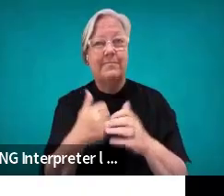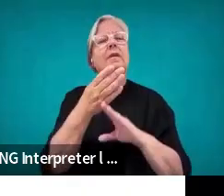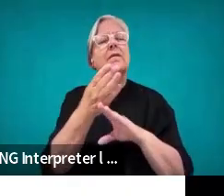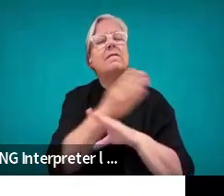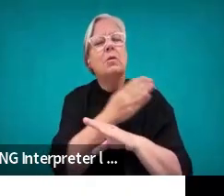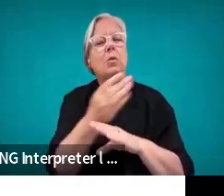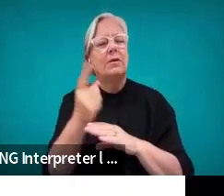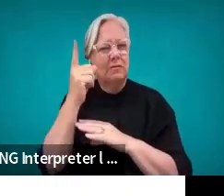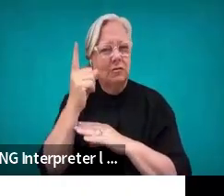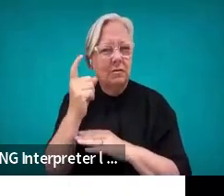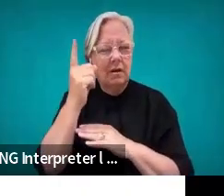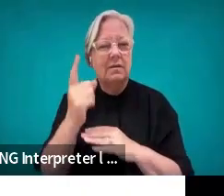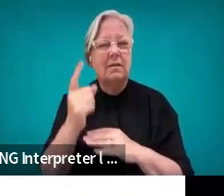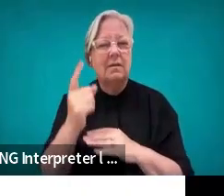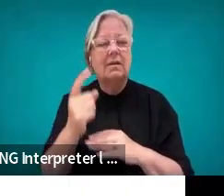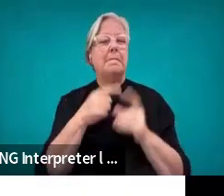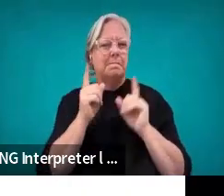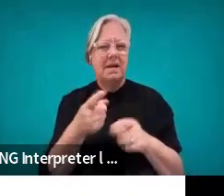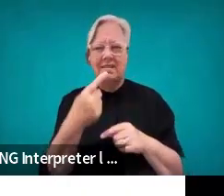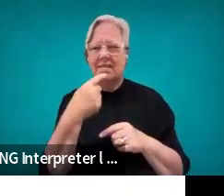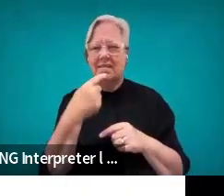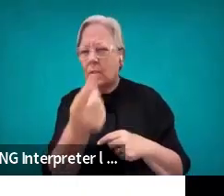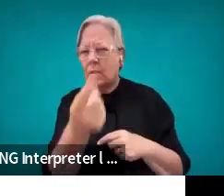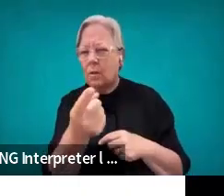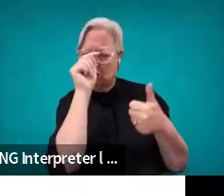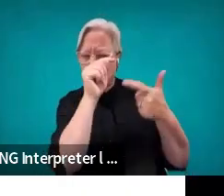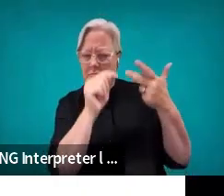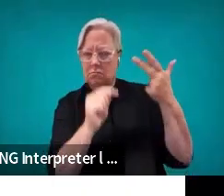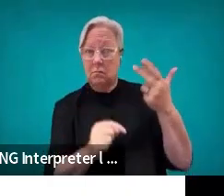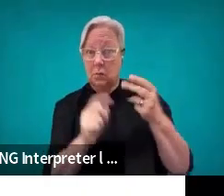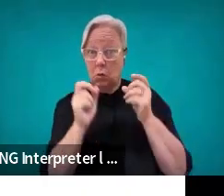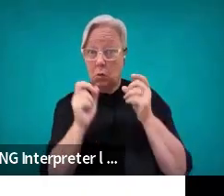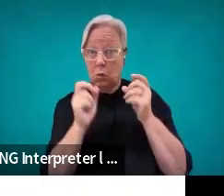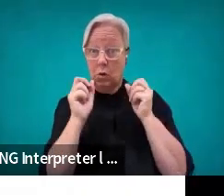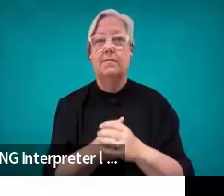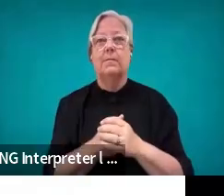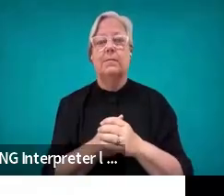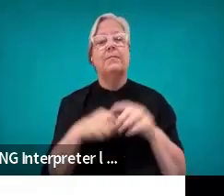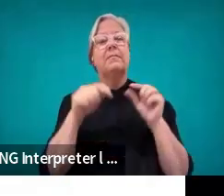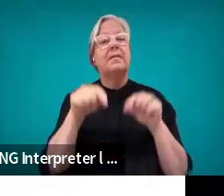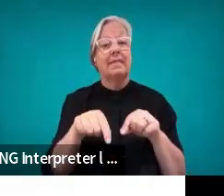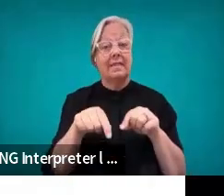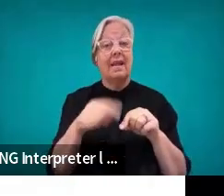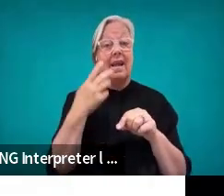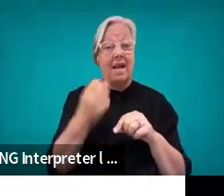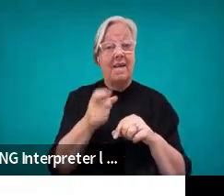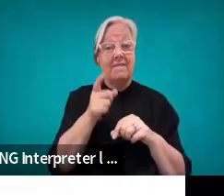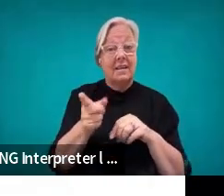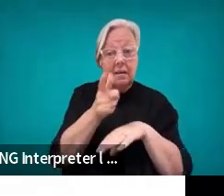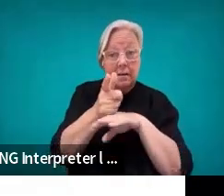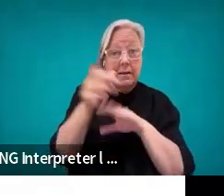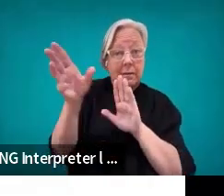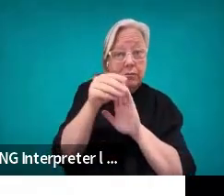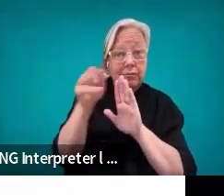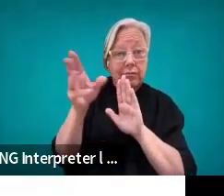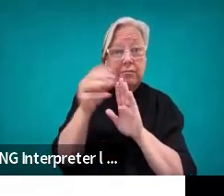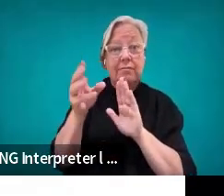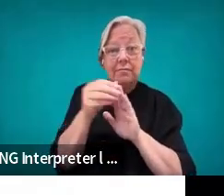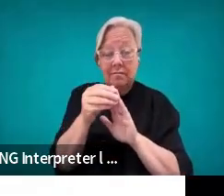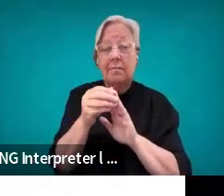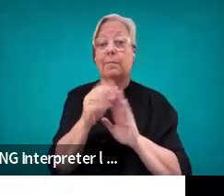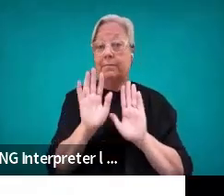reminder of some of our housekeeping points. This webinar is being recorded, and both the recording and the slides will be